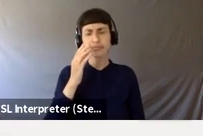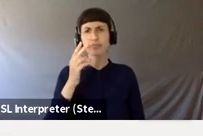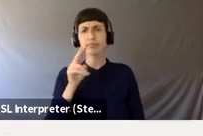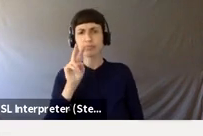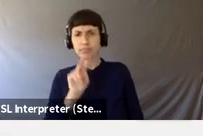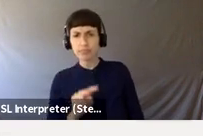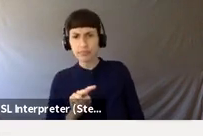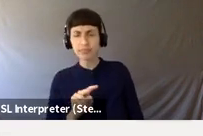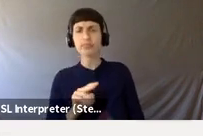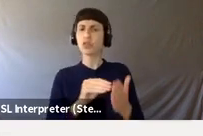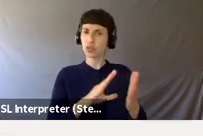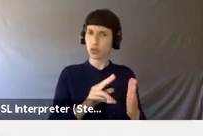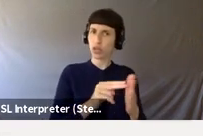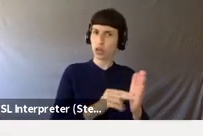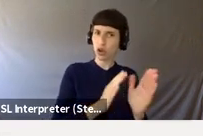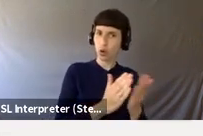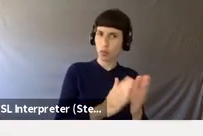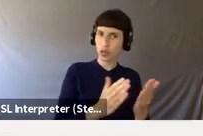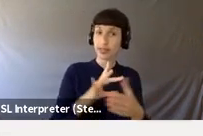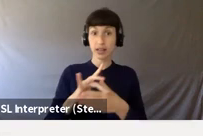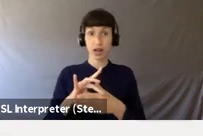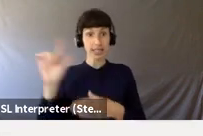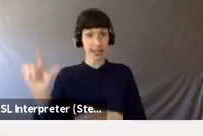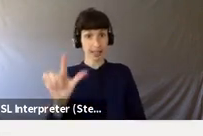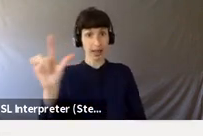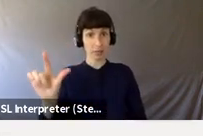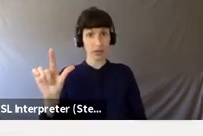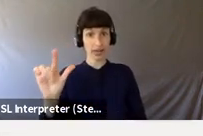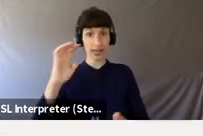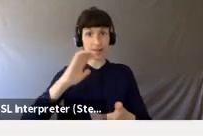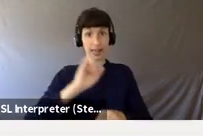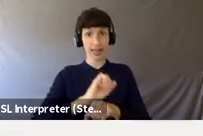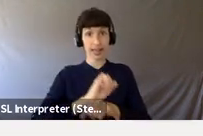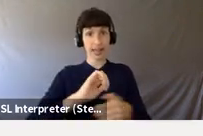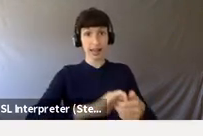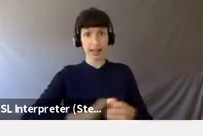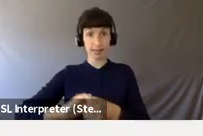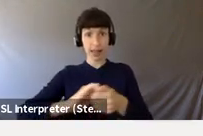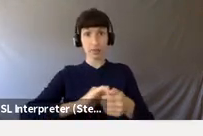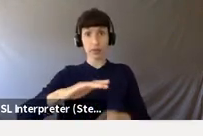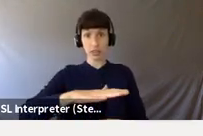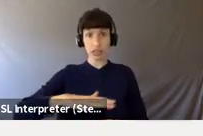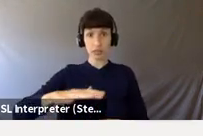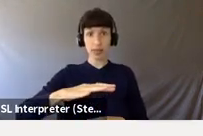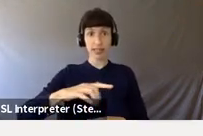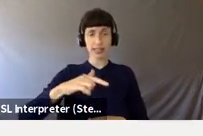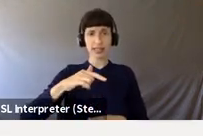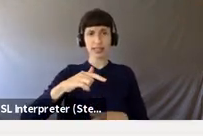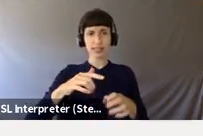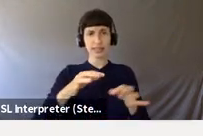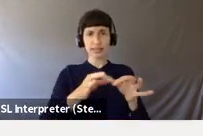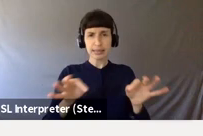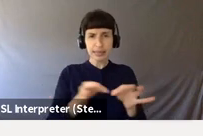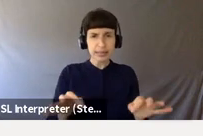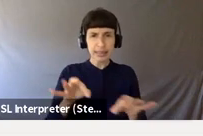there's student notebooks, there's content library, there's collaboration space, tells me what I can start doing. Oh, and all of these nice links